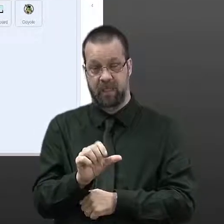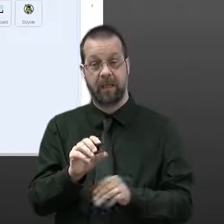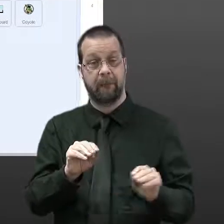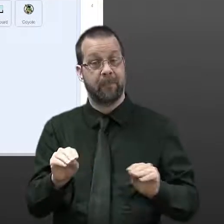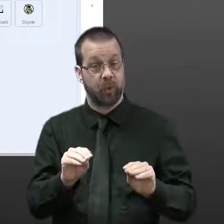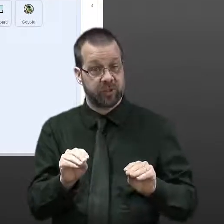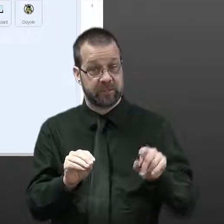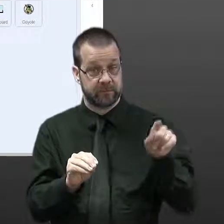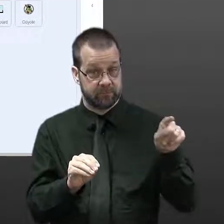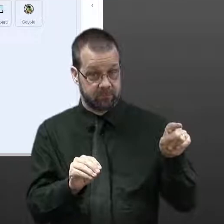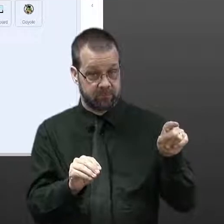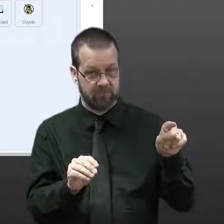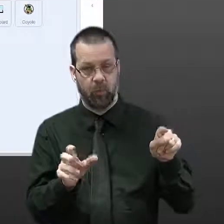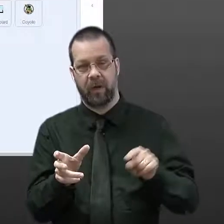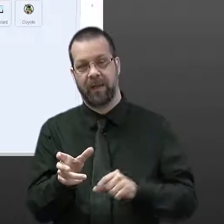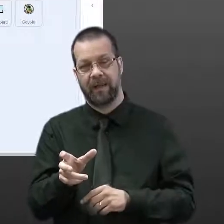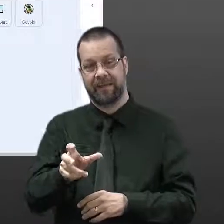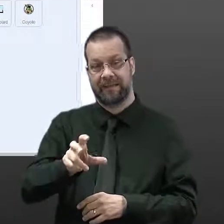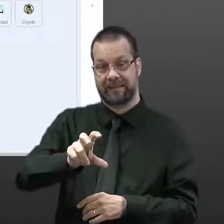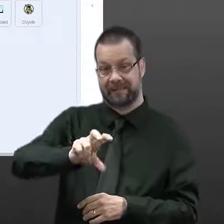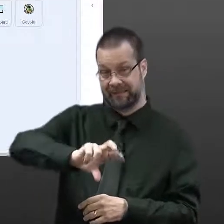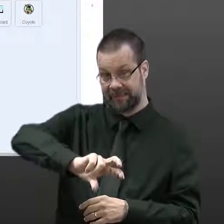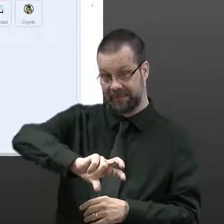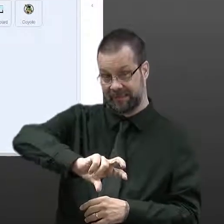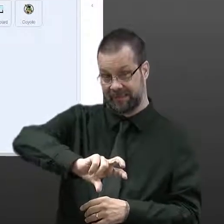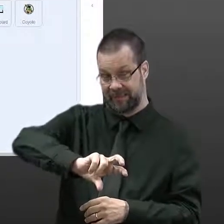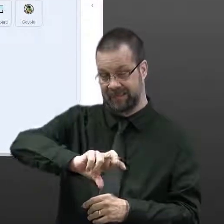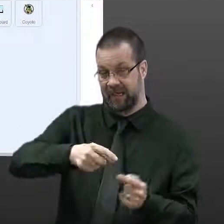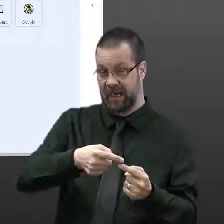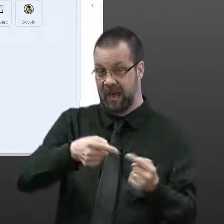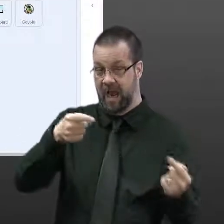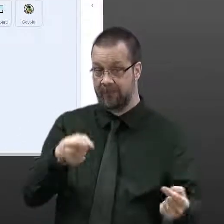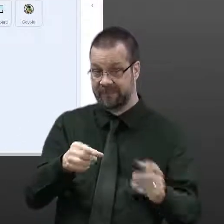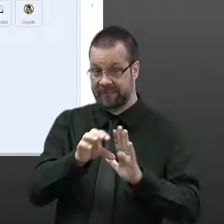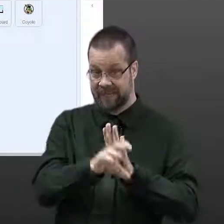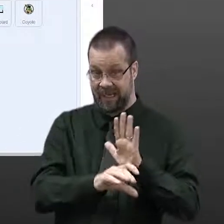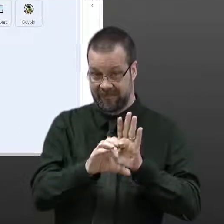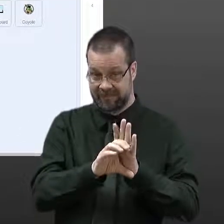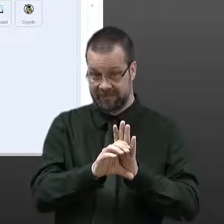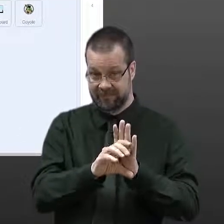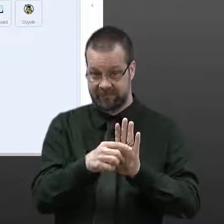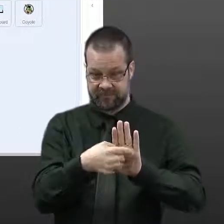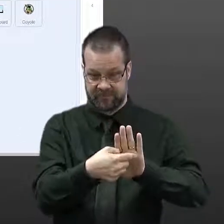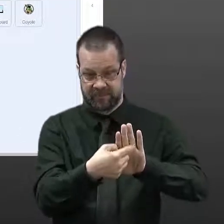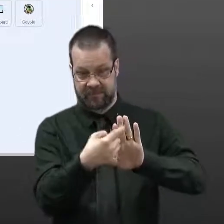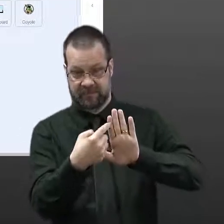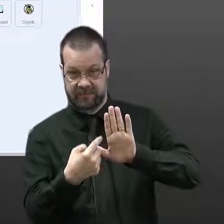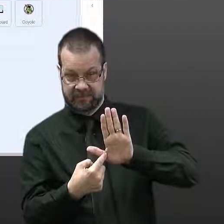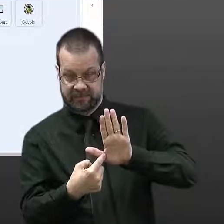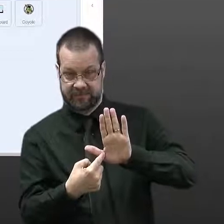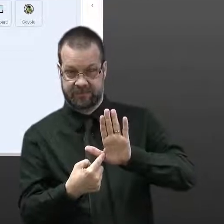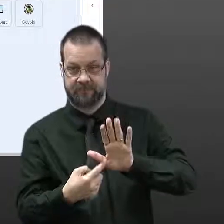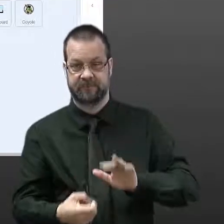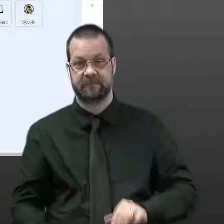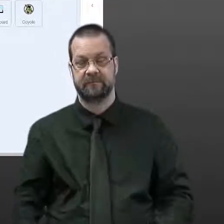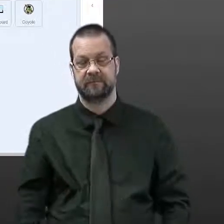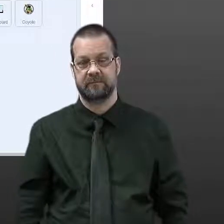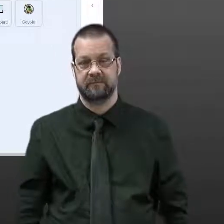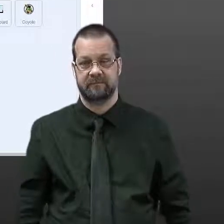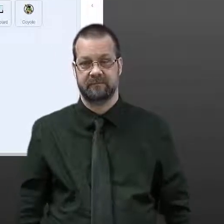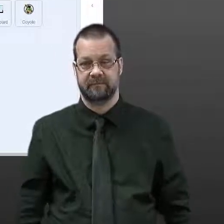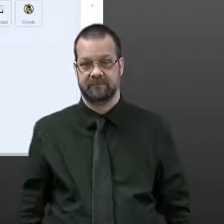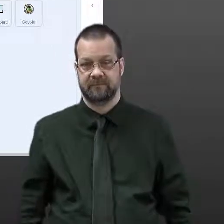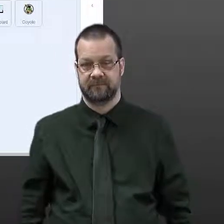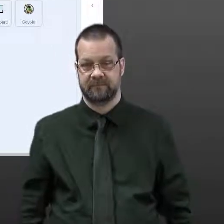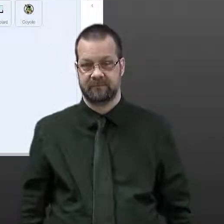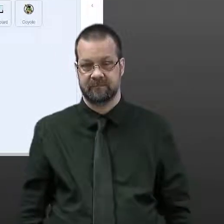arrow. We'll go back to motion and grab a block that says turn left 15 degrees